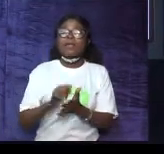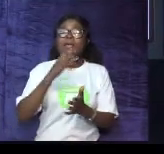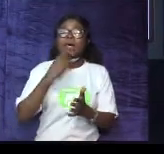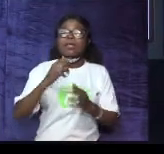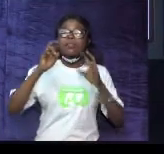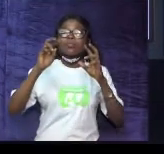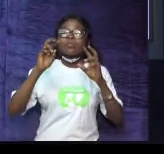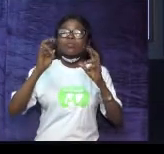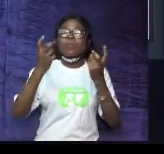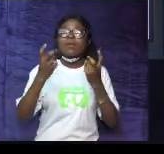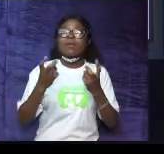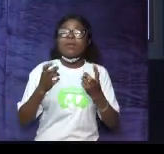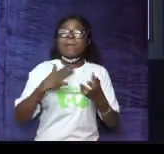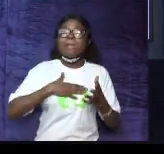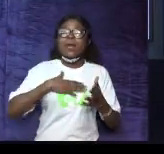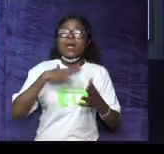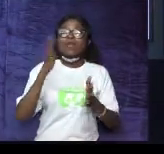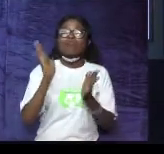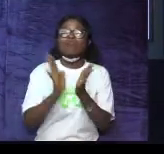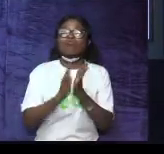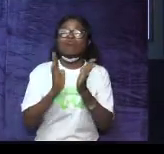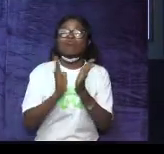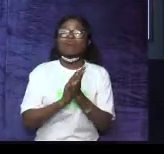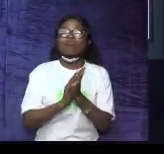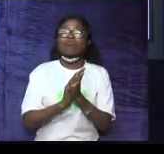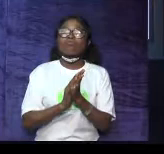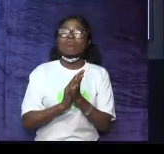that topic, my school.